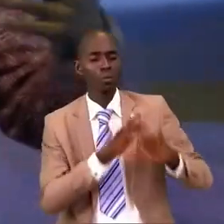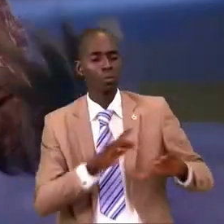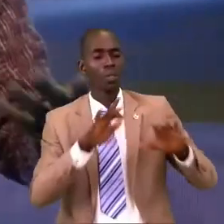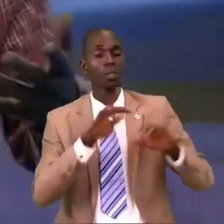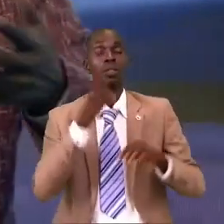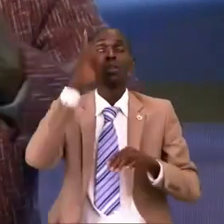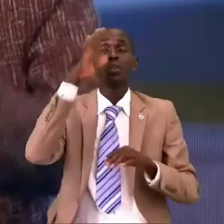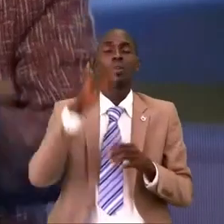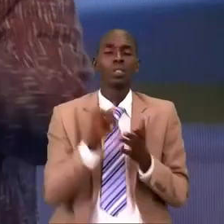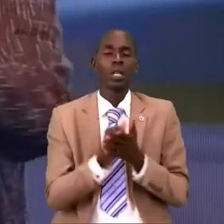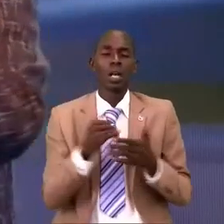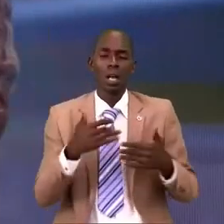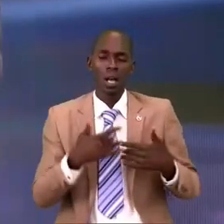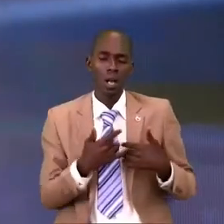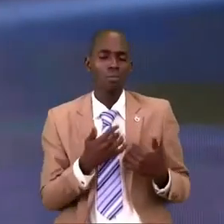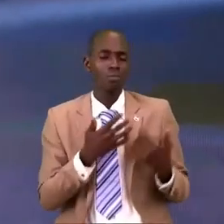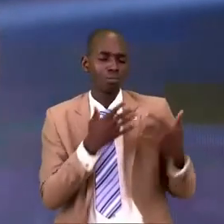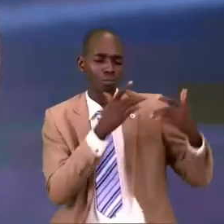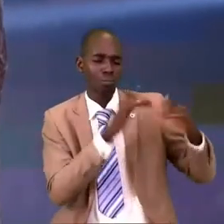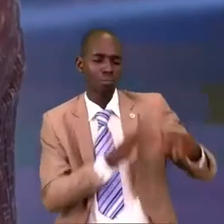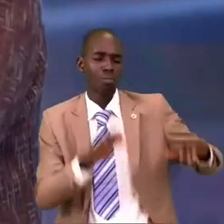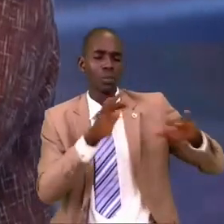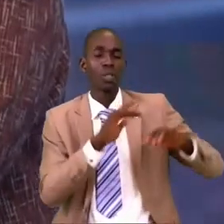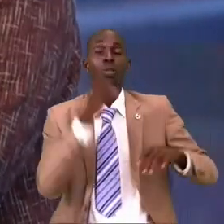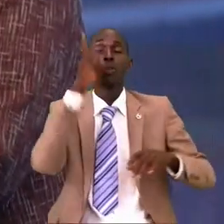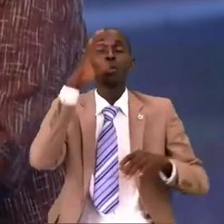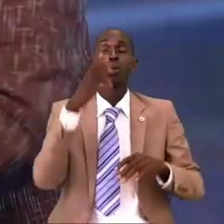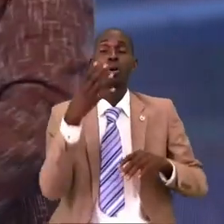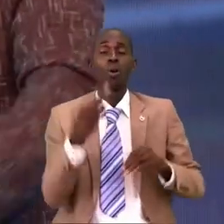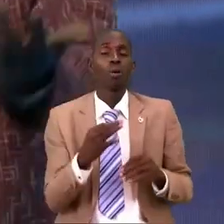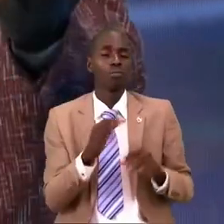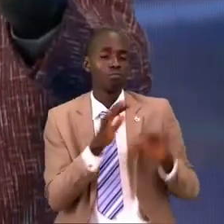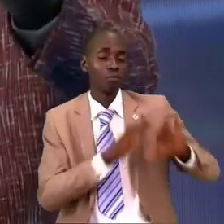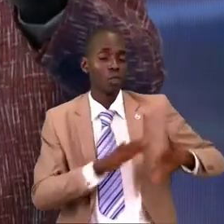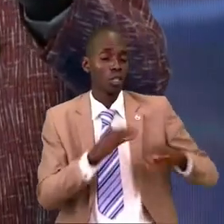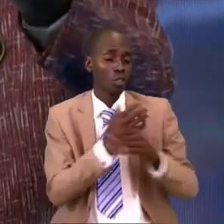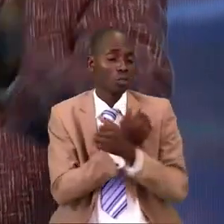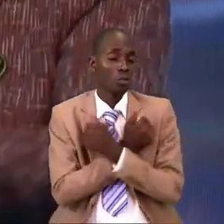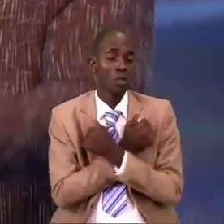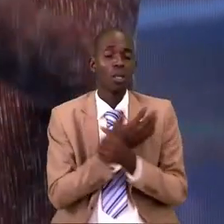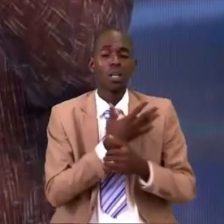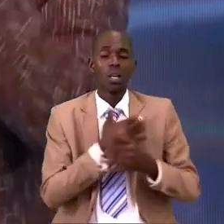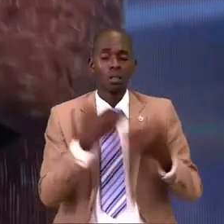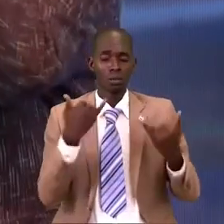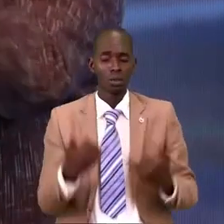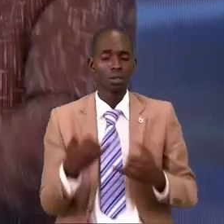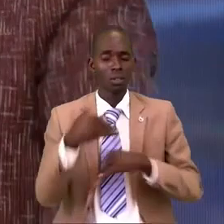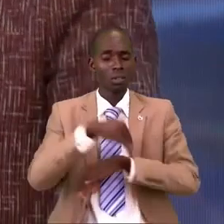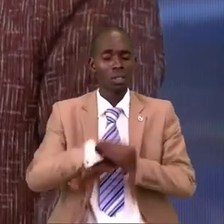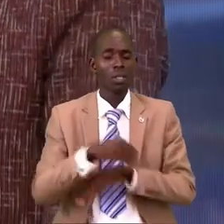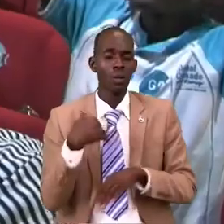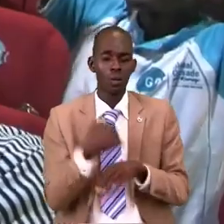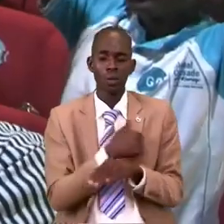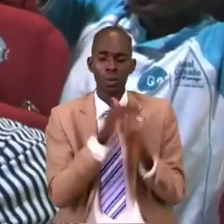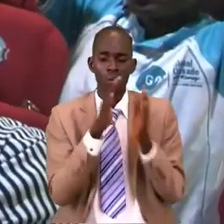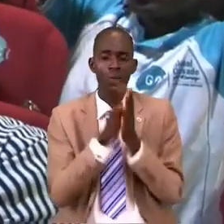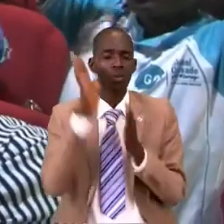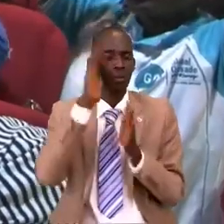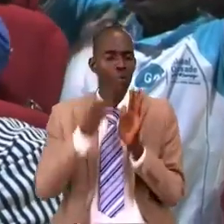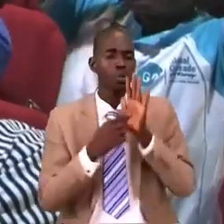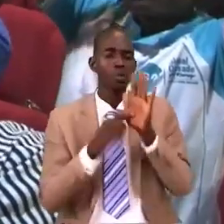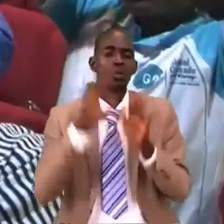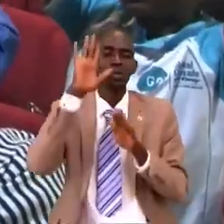show your pity, your love, your compassion, your mercy on everyone tonight in Jesus'